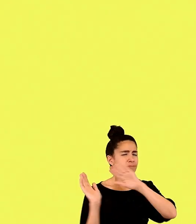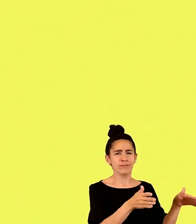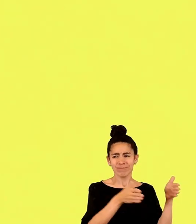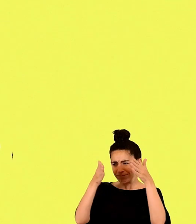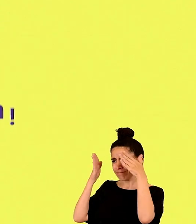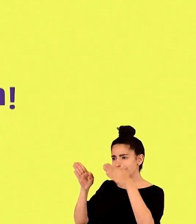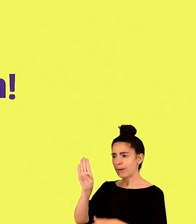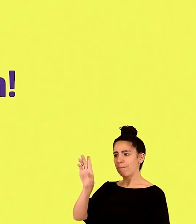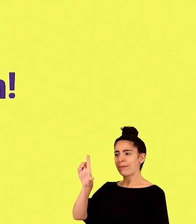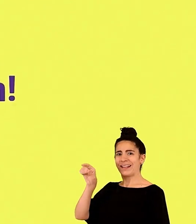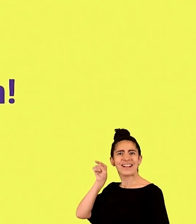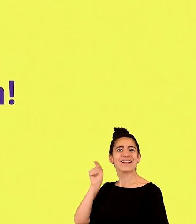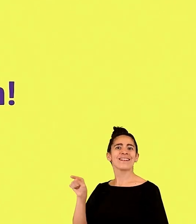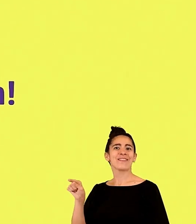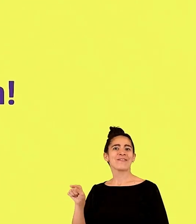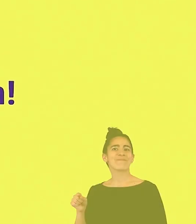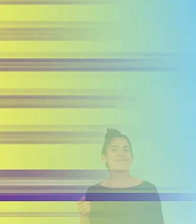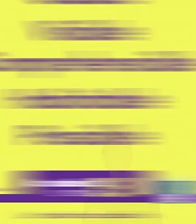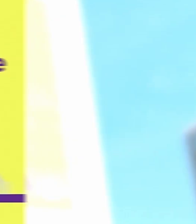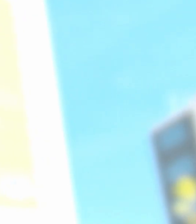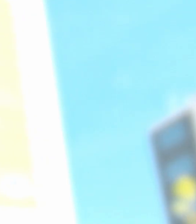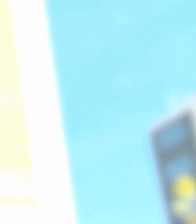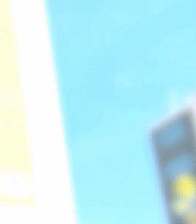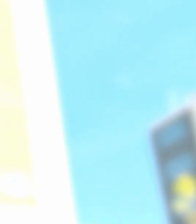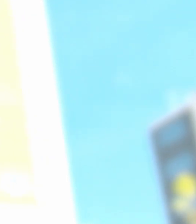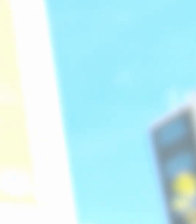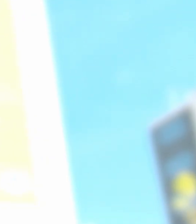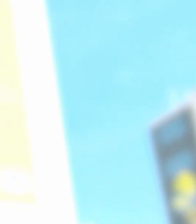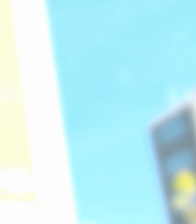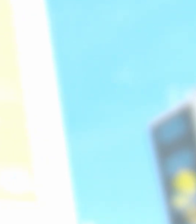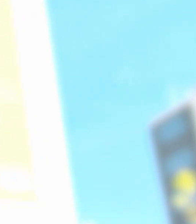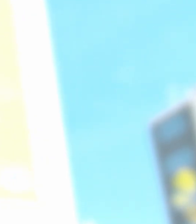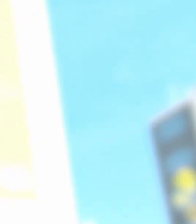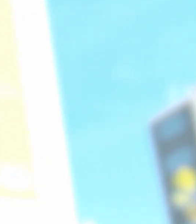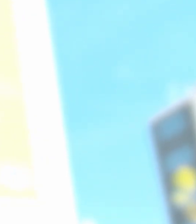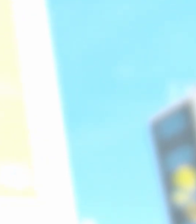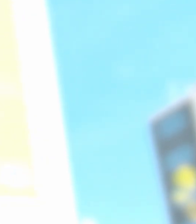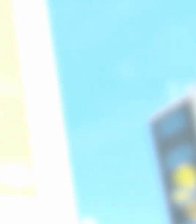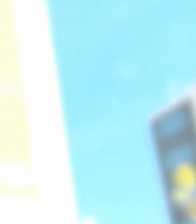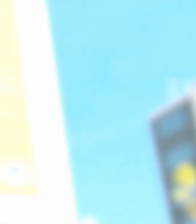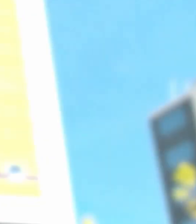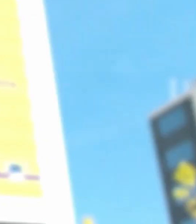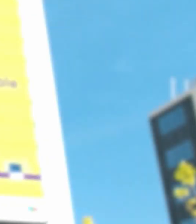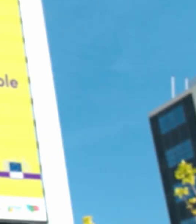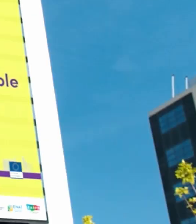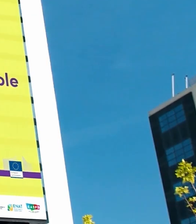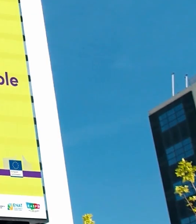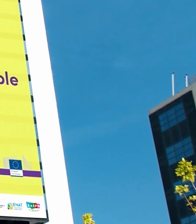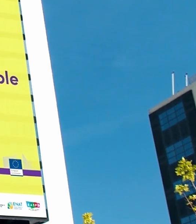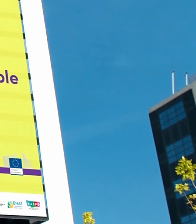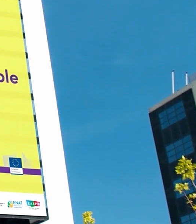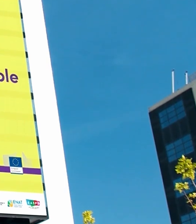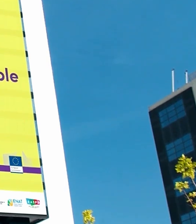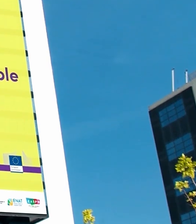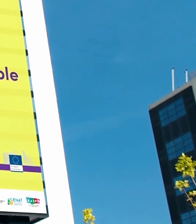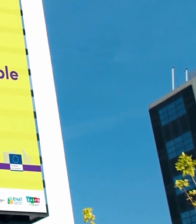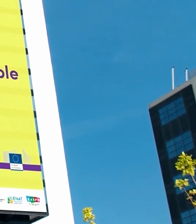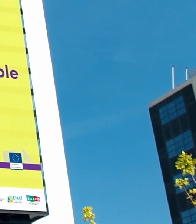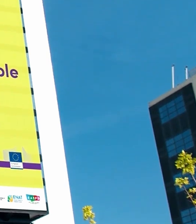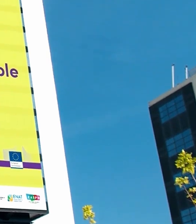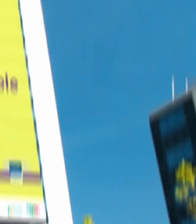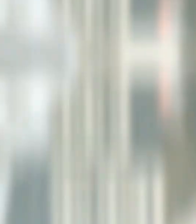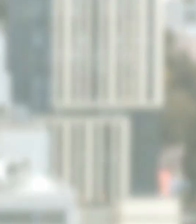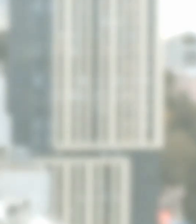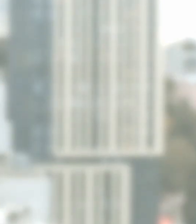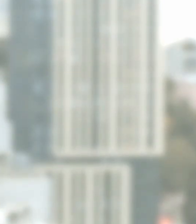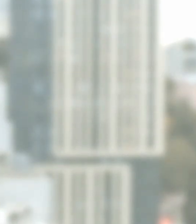More bull and less blah blah. AccessibleEU image posters and their placement in urban settings are shown. Their design is clean and